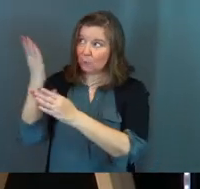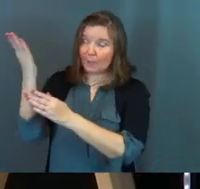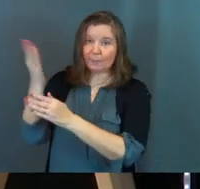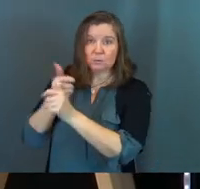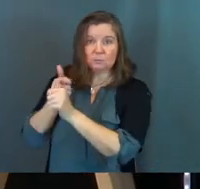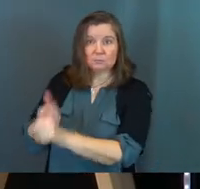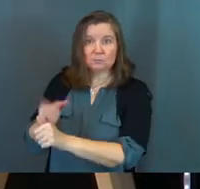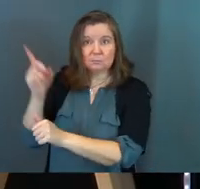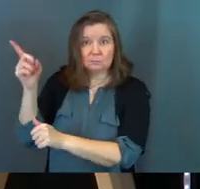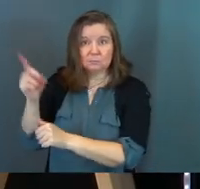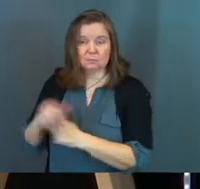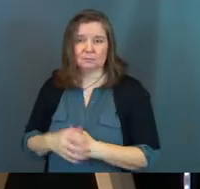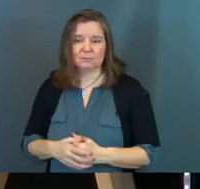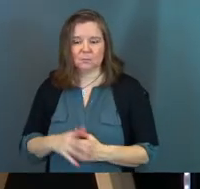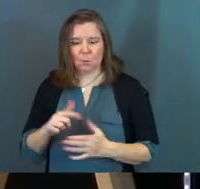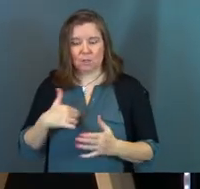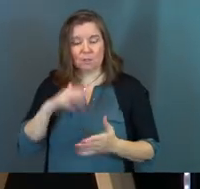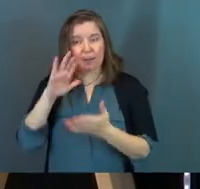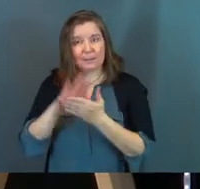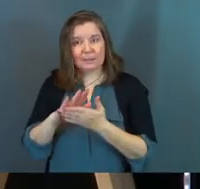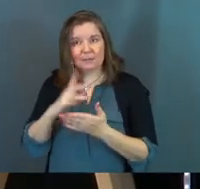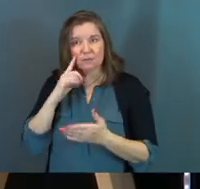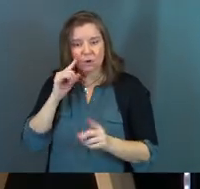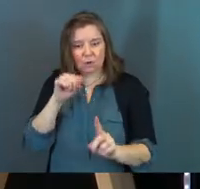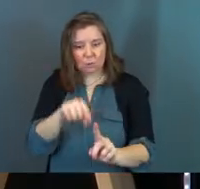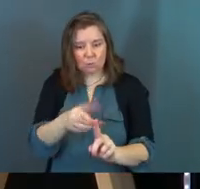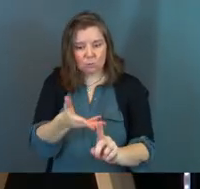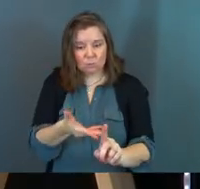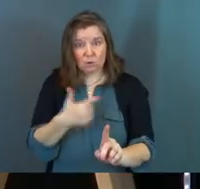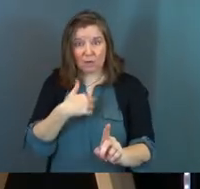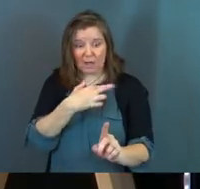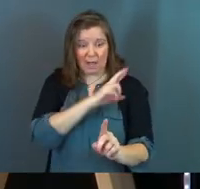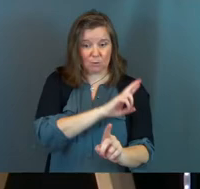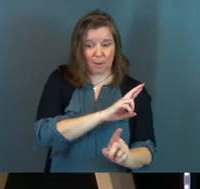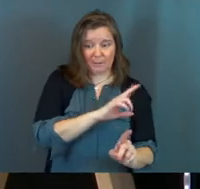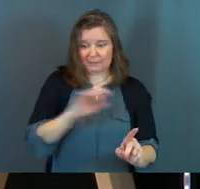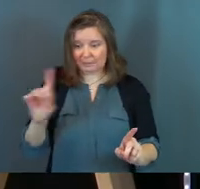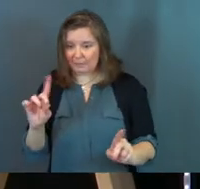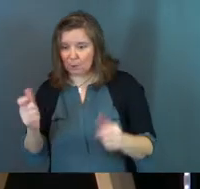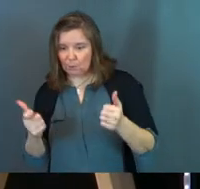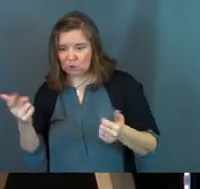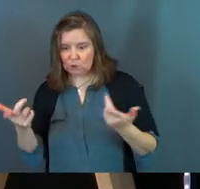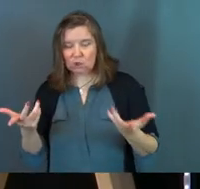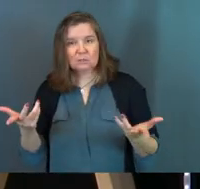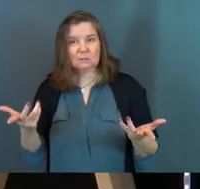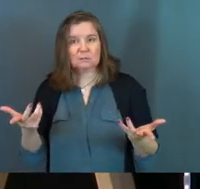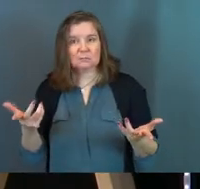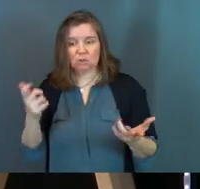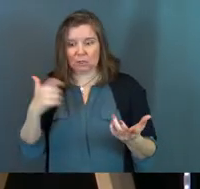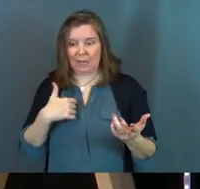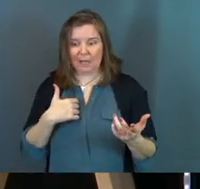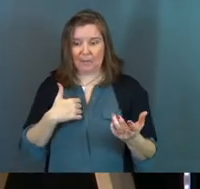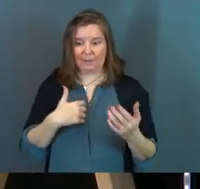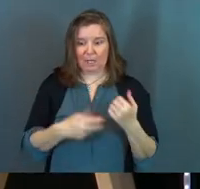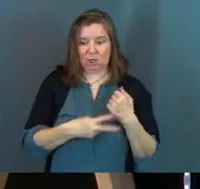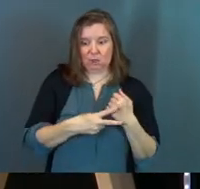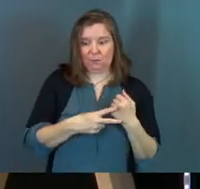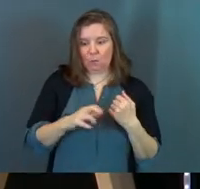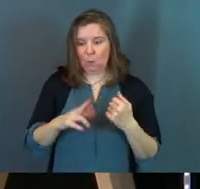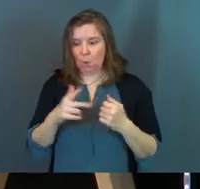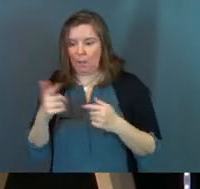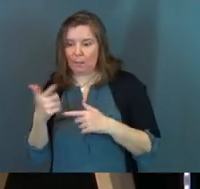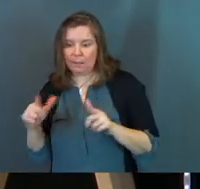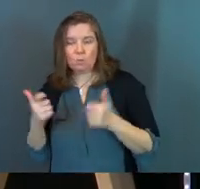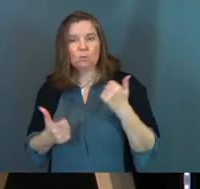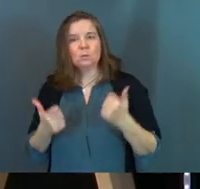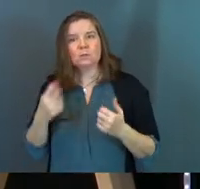him, what should my beliefs be? Should I be a Republican? Should I be a Democrat? Should I be a conservative? What